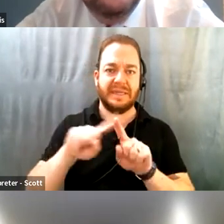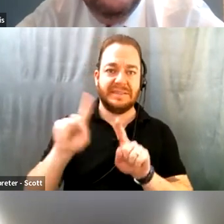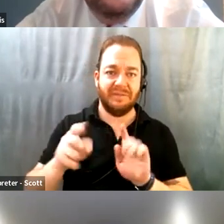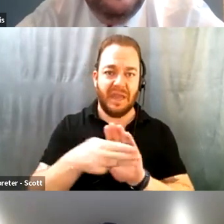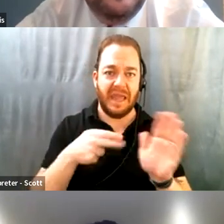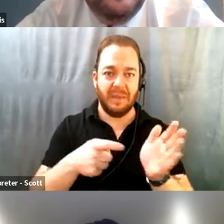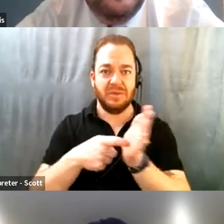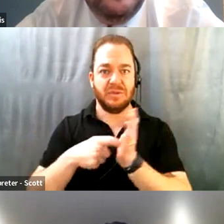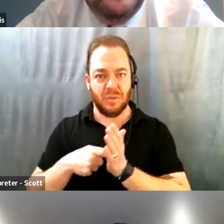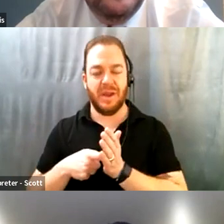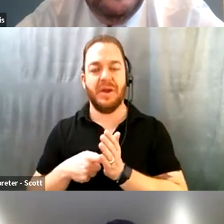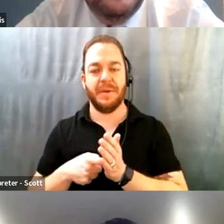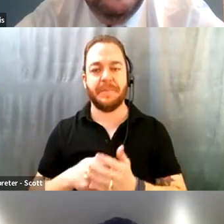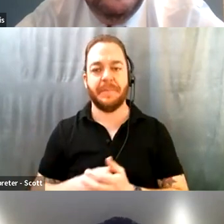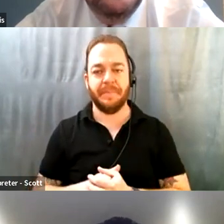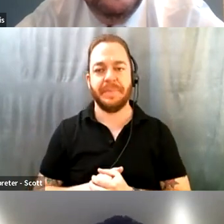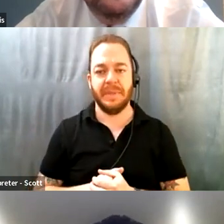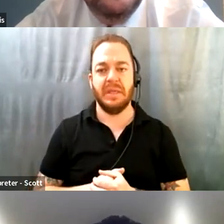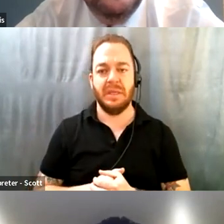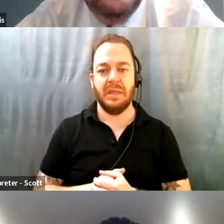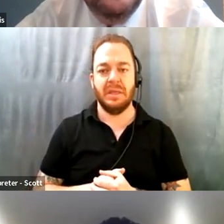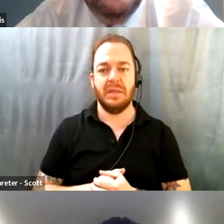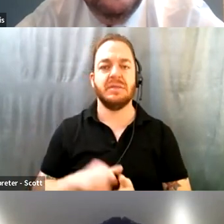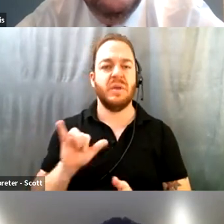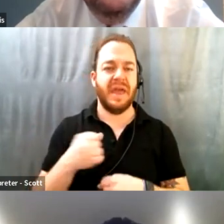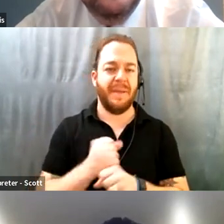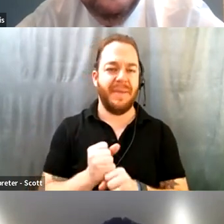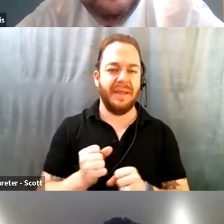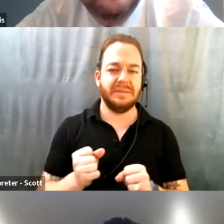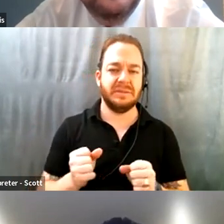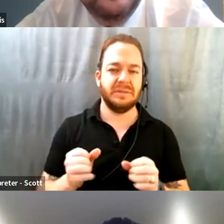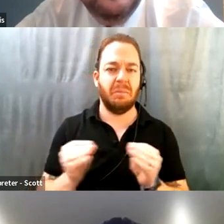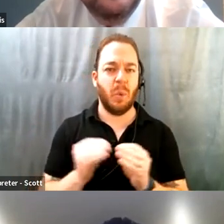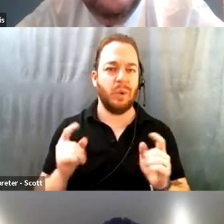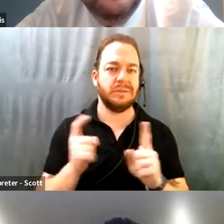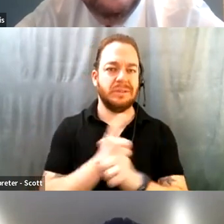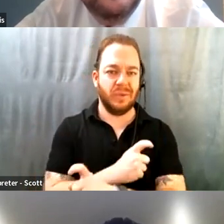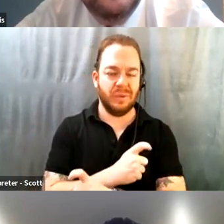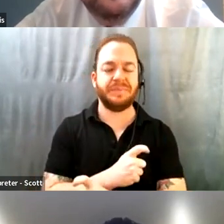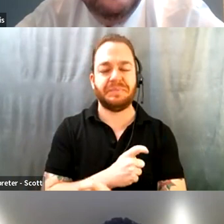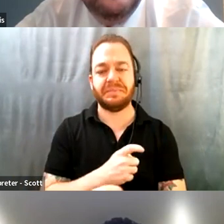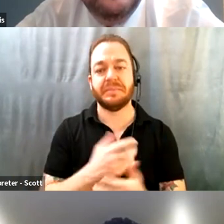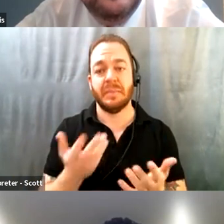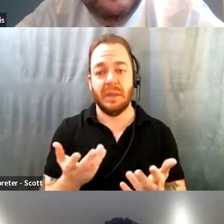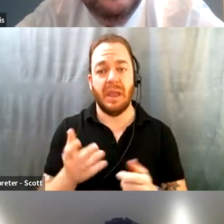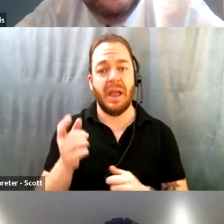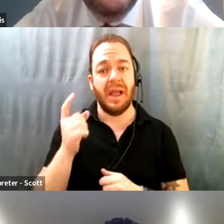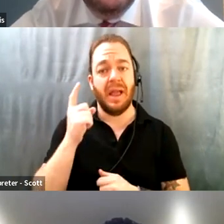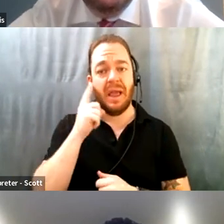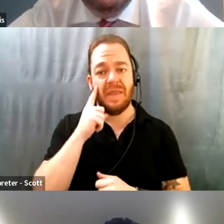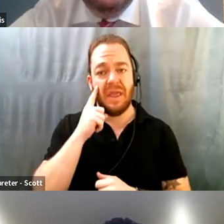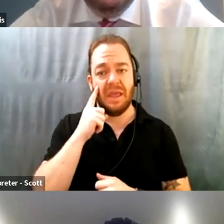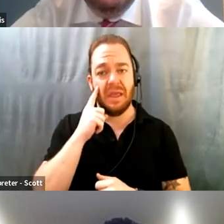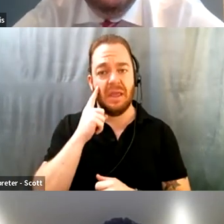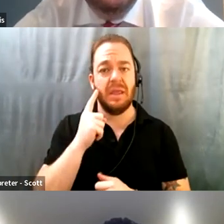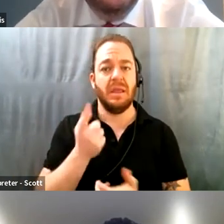require procurement officers. And so that makes it even more difficult. But I think in the